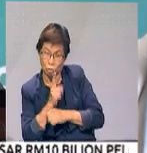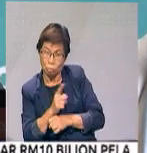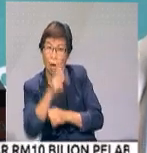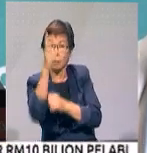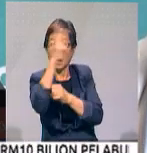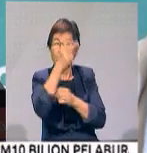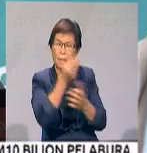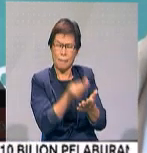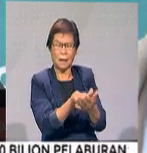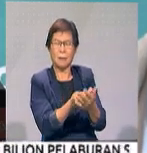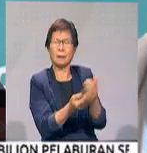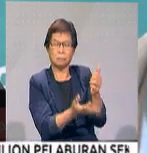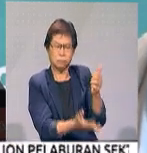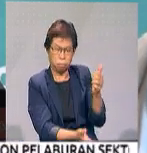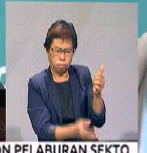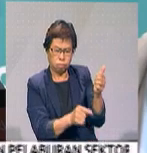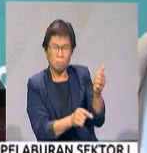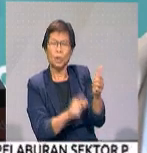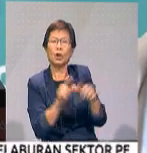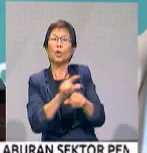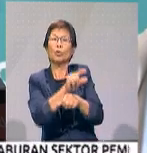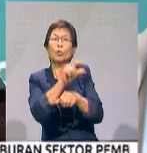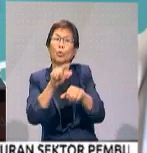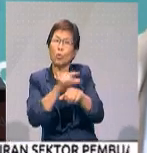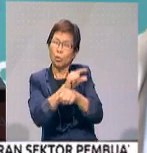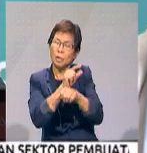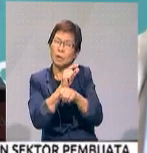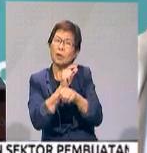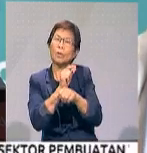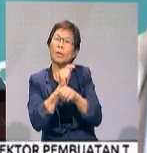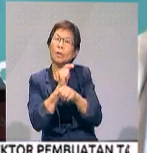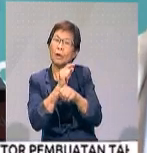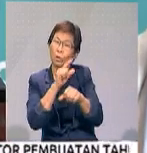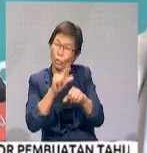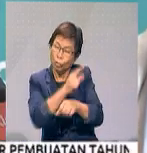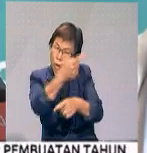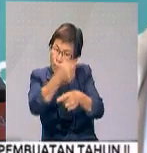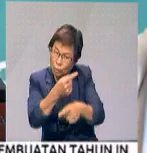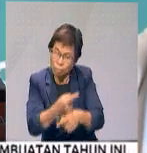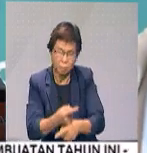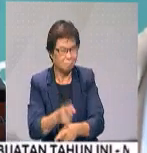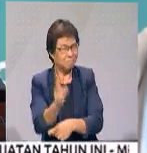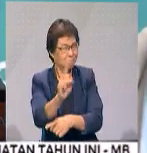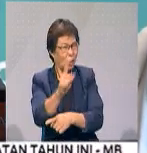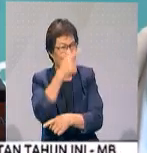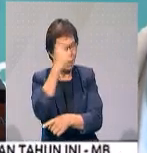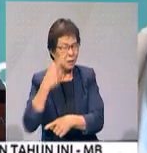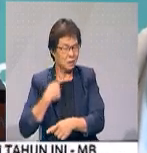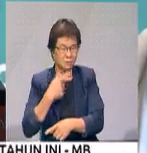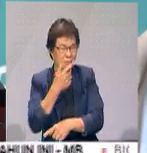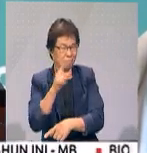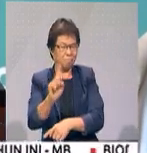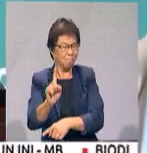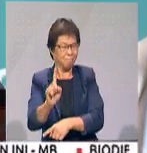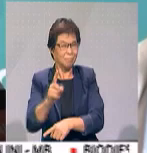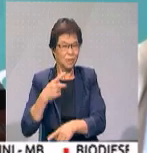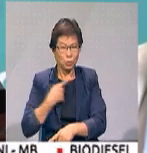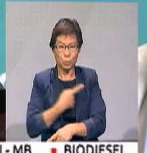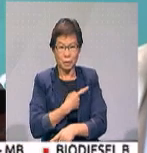government money is used wisely, not just because we want to